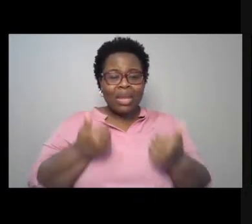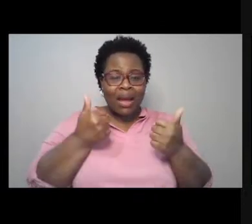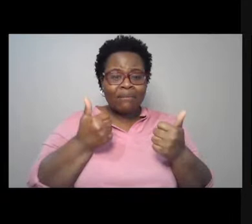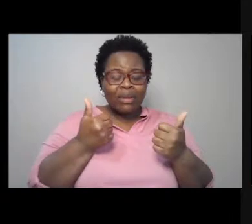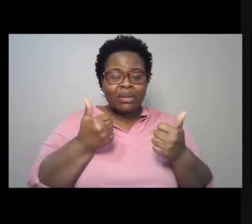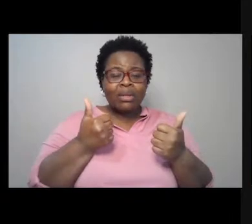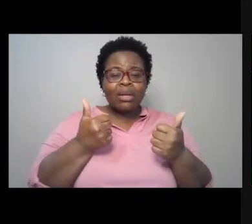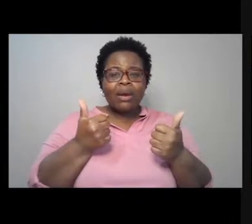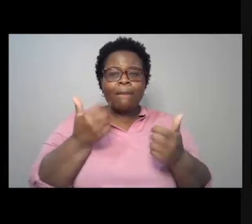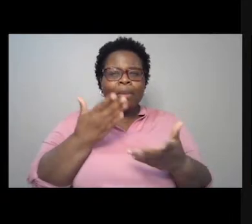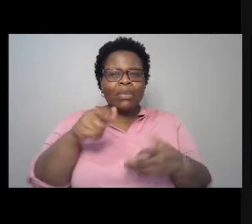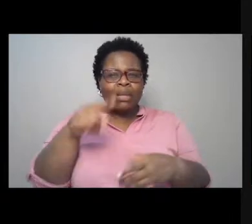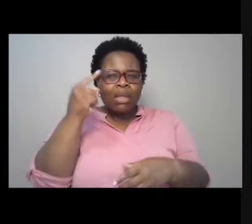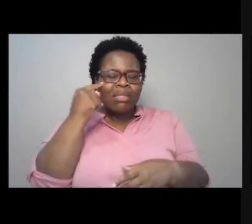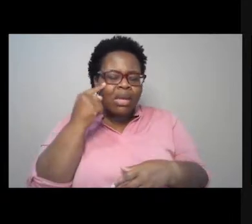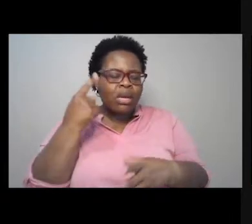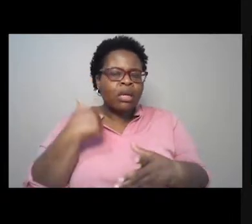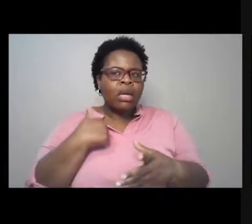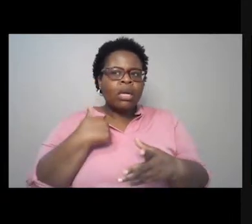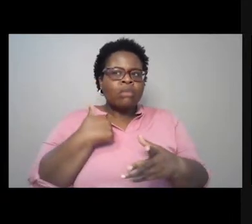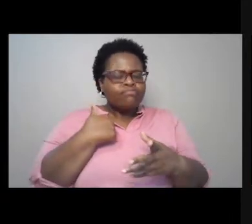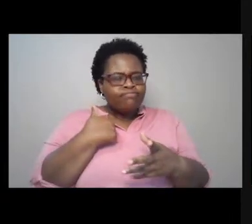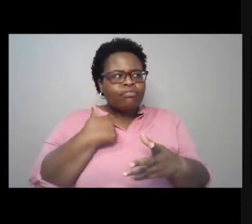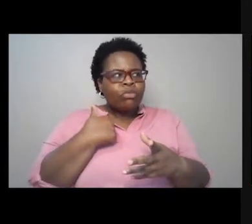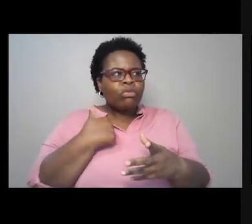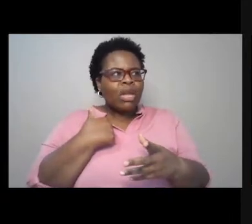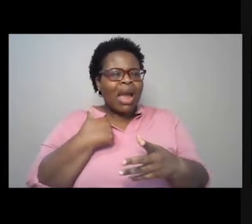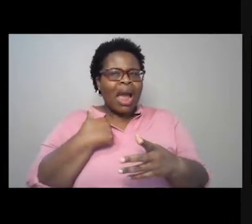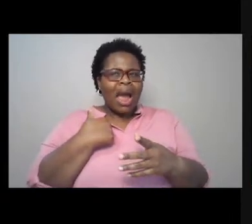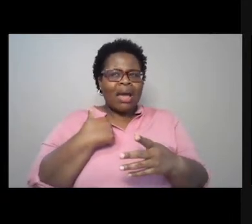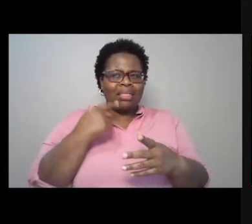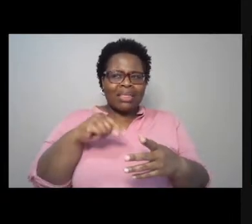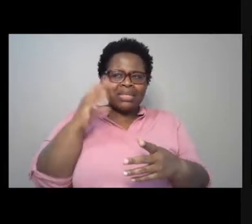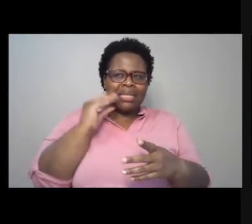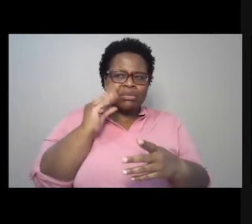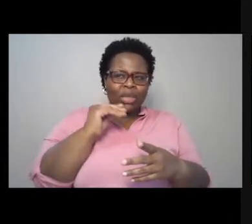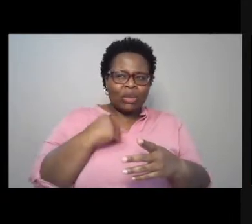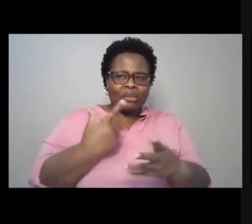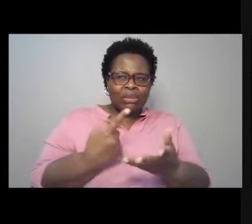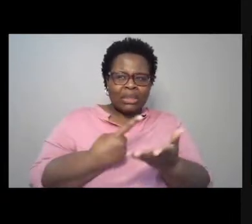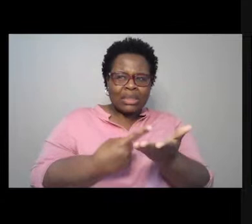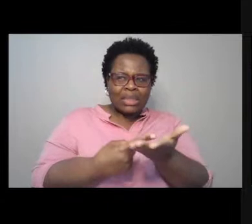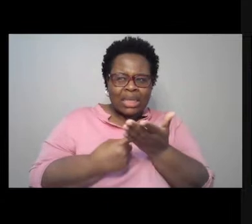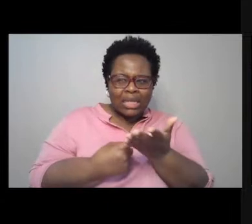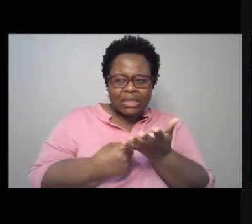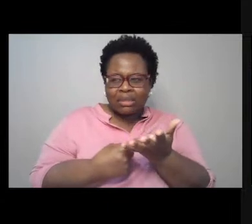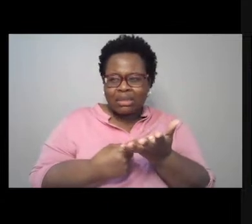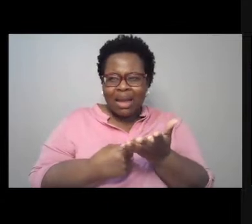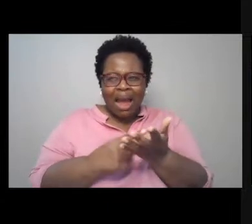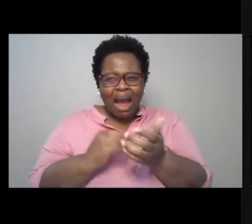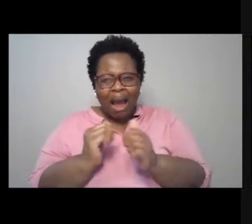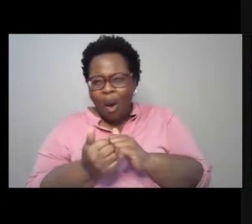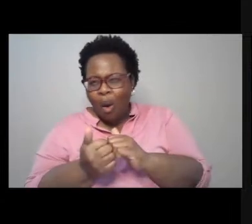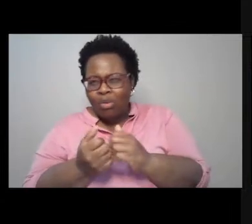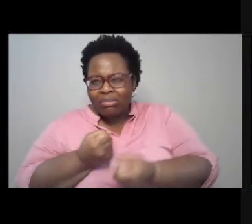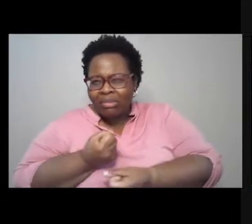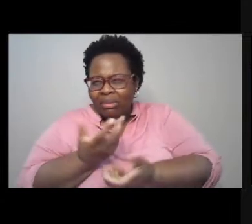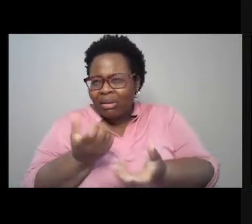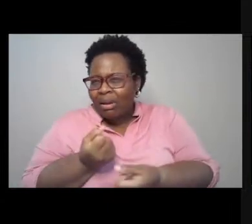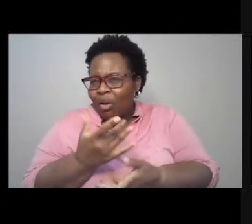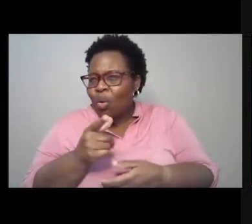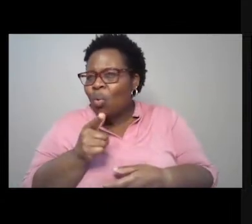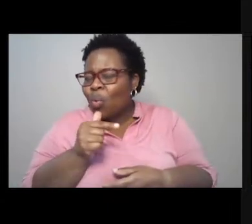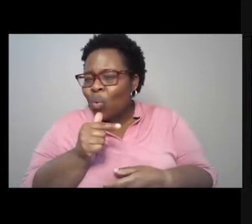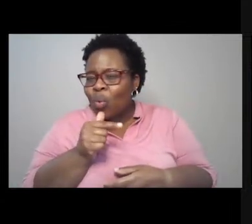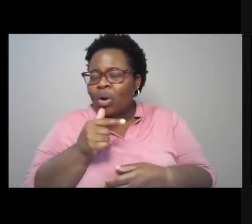the first thing is that how do I talk about that and to whom should I talk about that? And when we